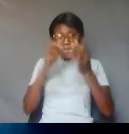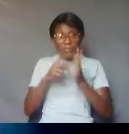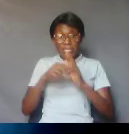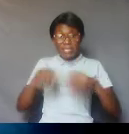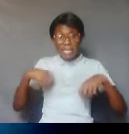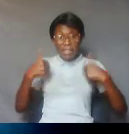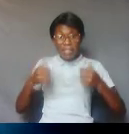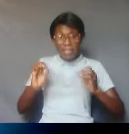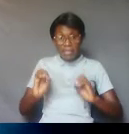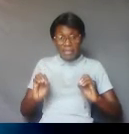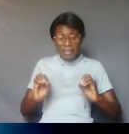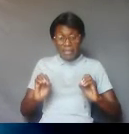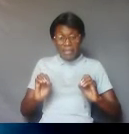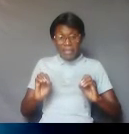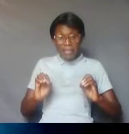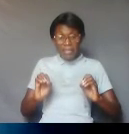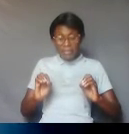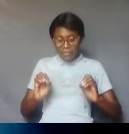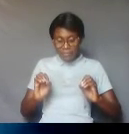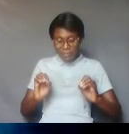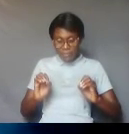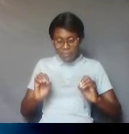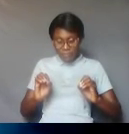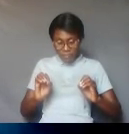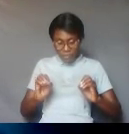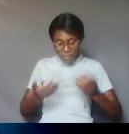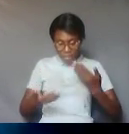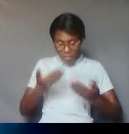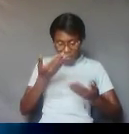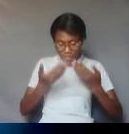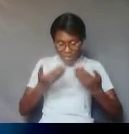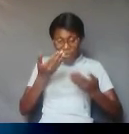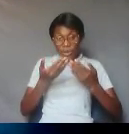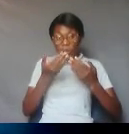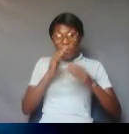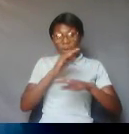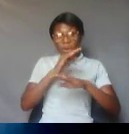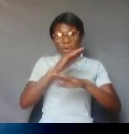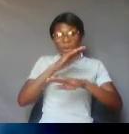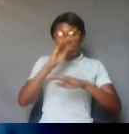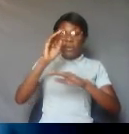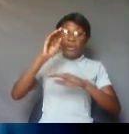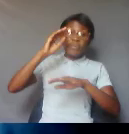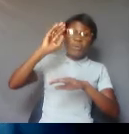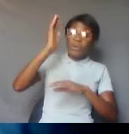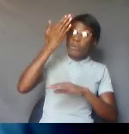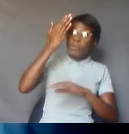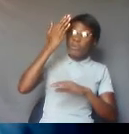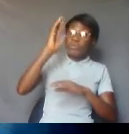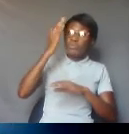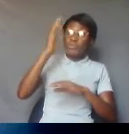image of God. So here we begin to challenge the critical consciousness of the community to say, what exactly